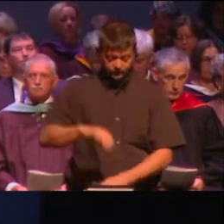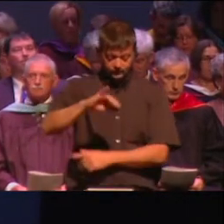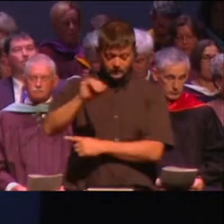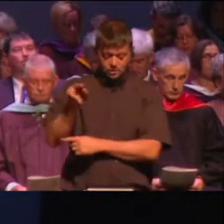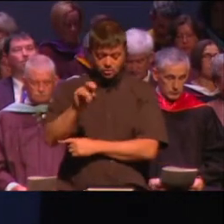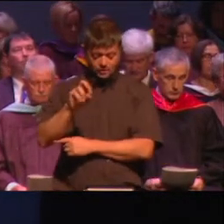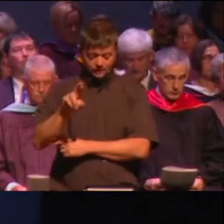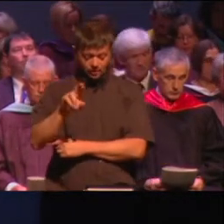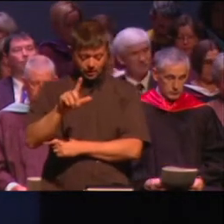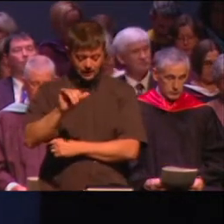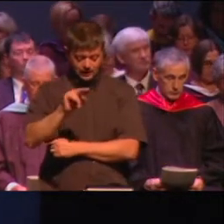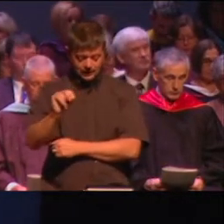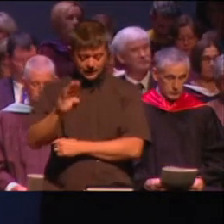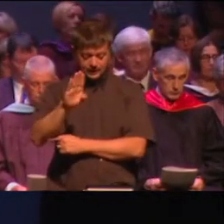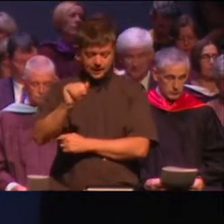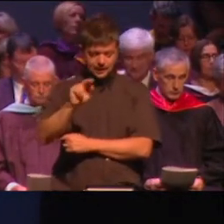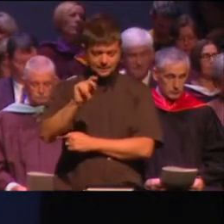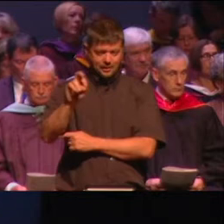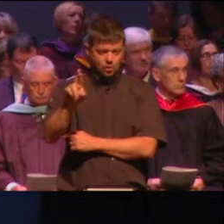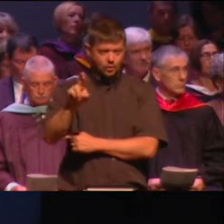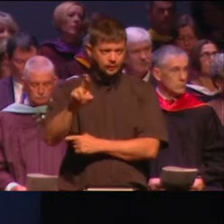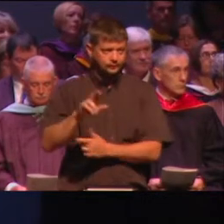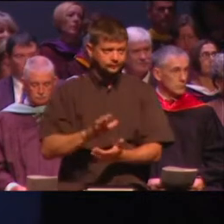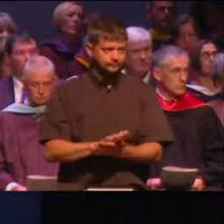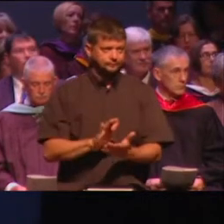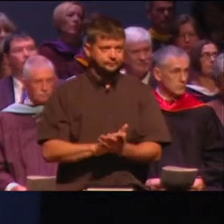Jennifer Lynn Barrier.